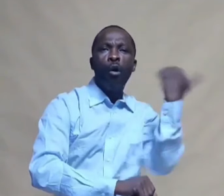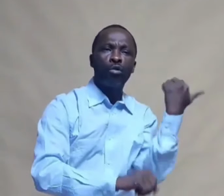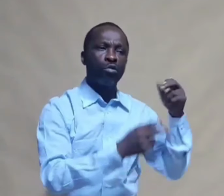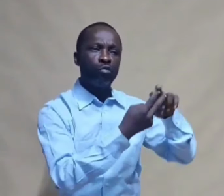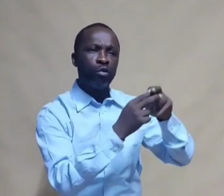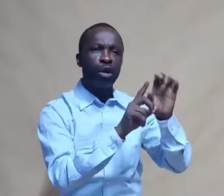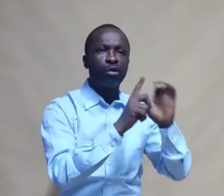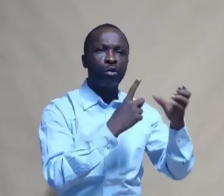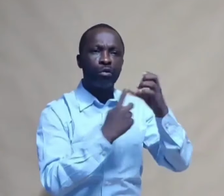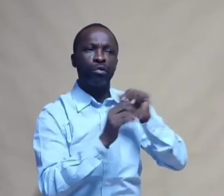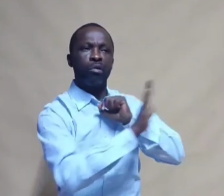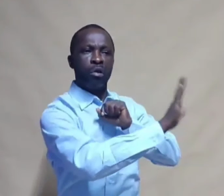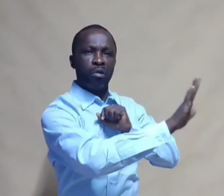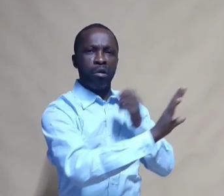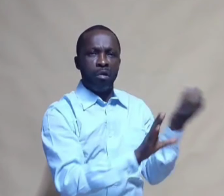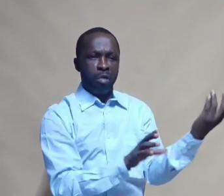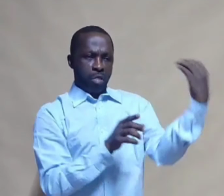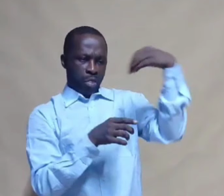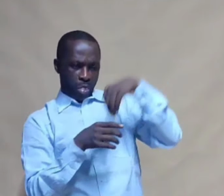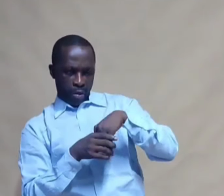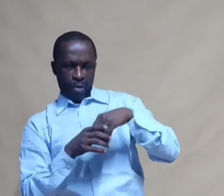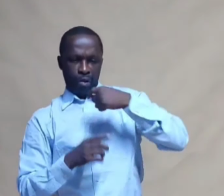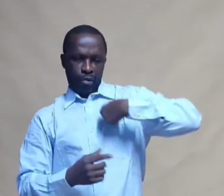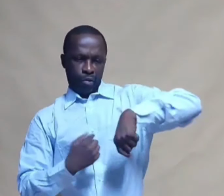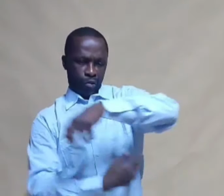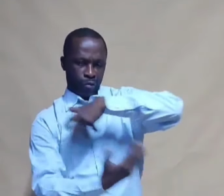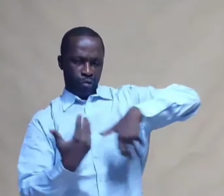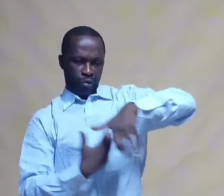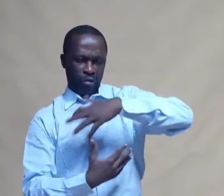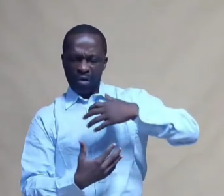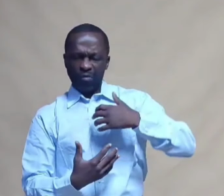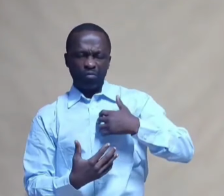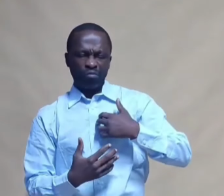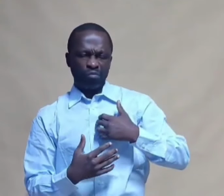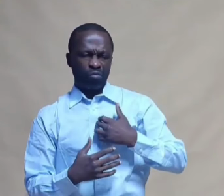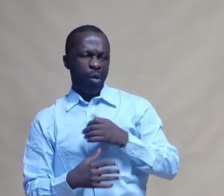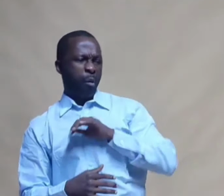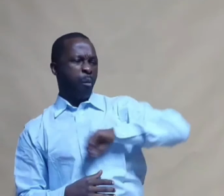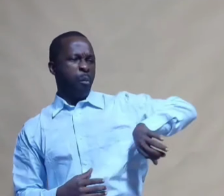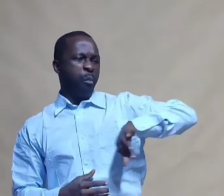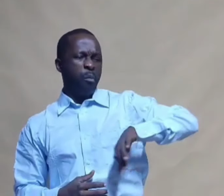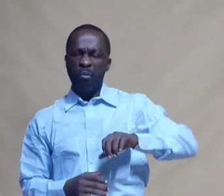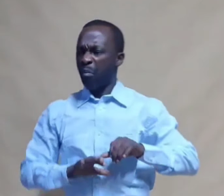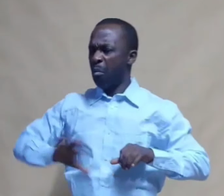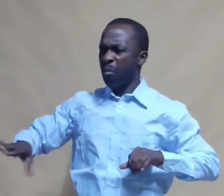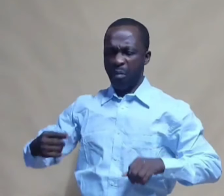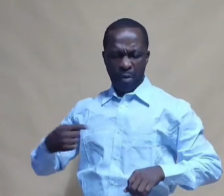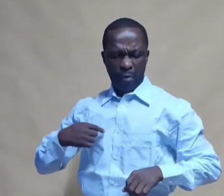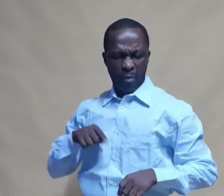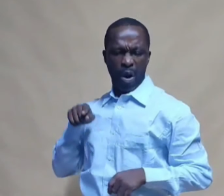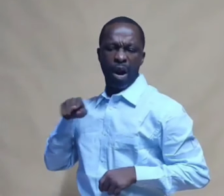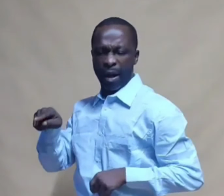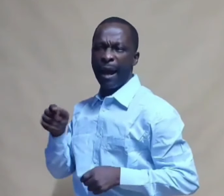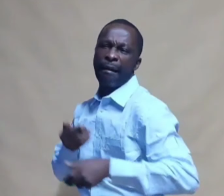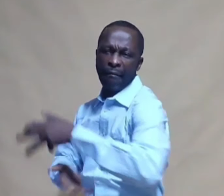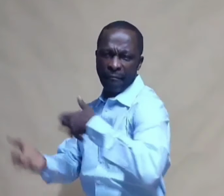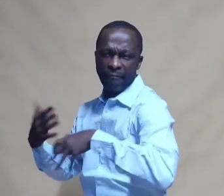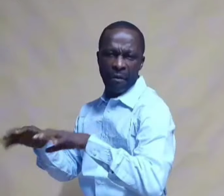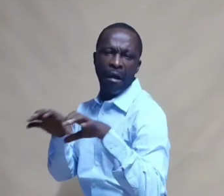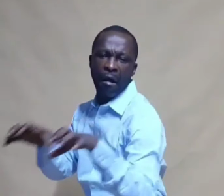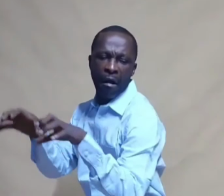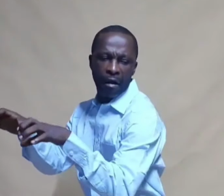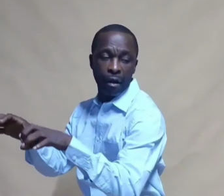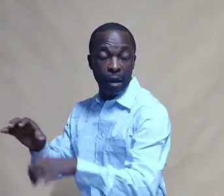Racism manifests itself in prejudices, stereotypes, biases, and hostile behavior towards people of other races or